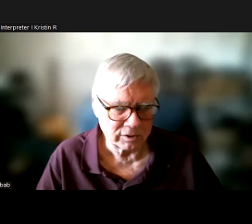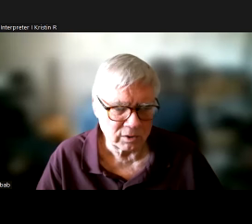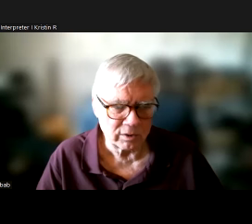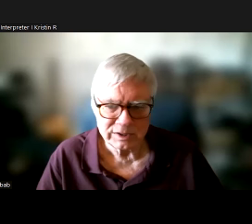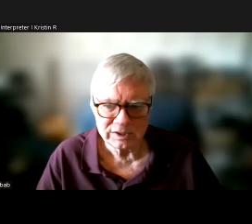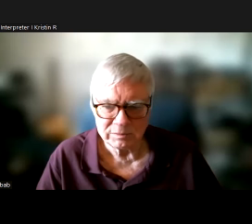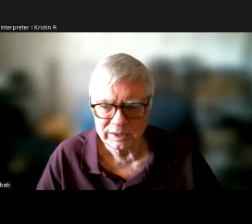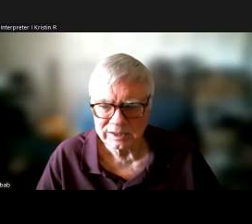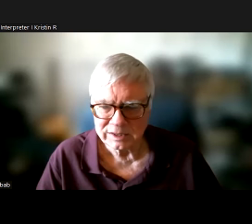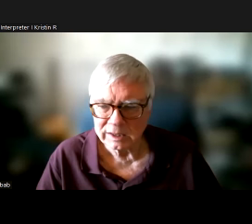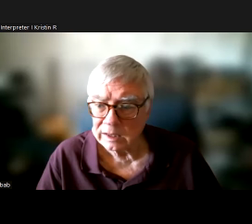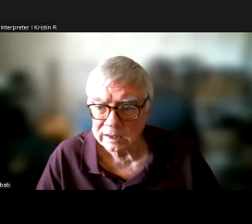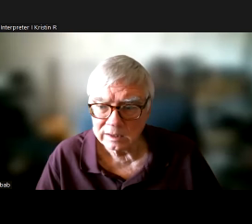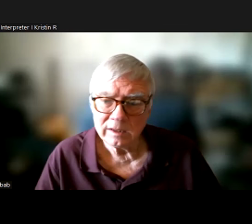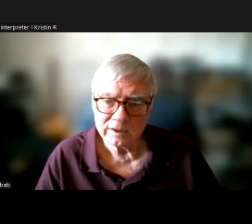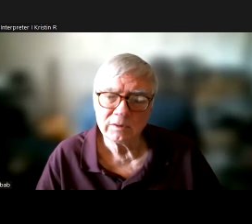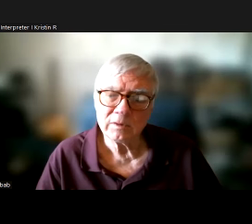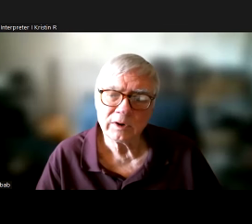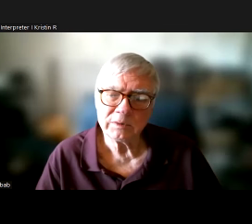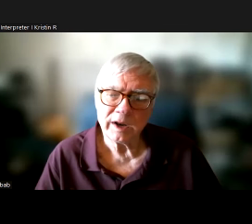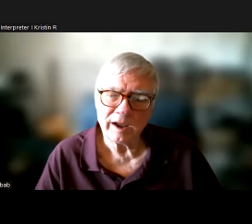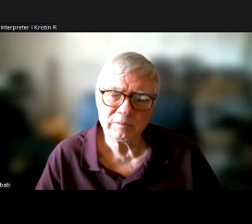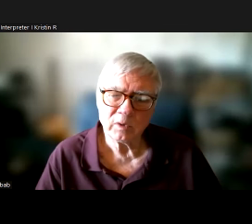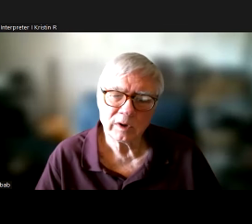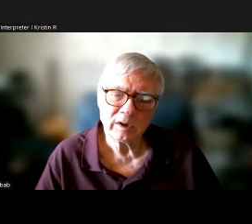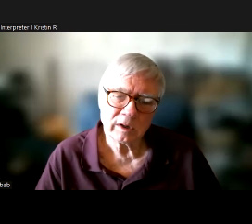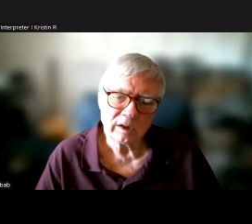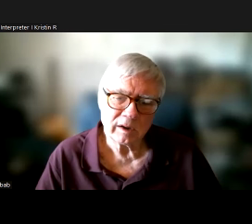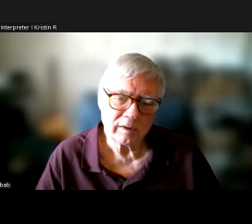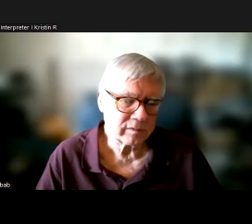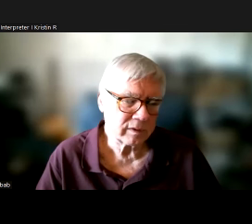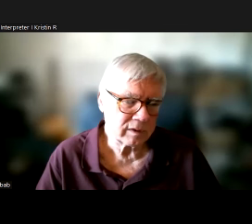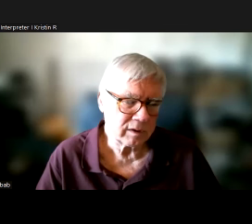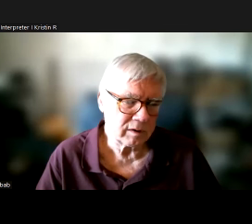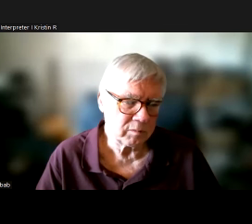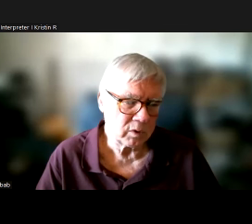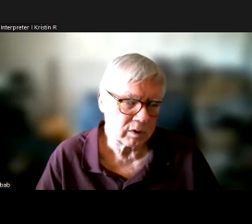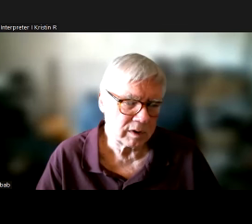where they are. Torrance is the biggest city, so of course it would have more